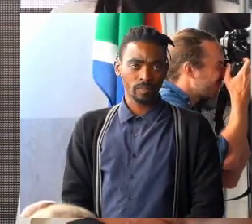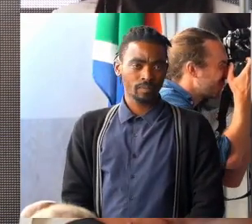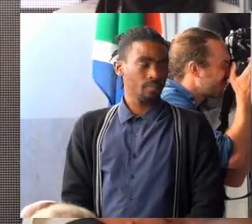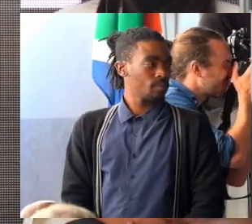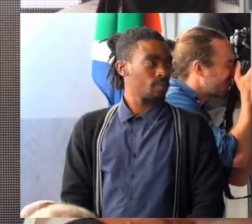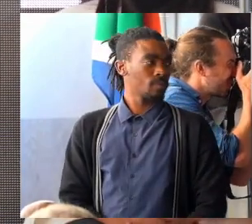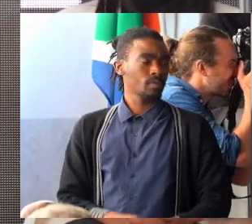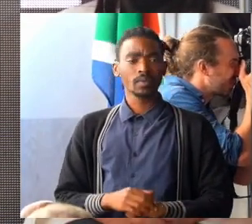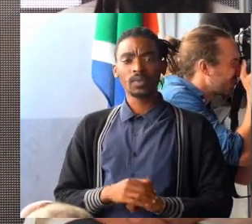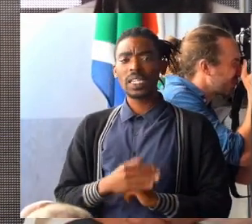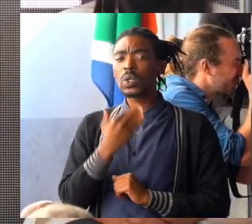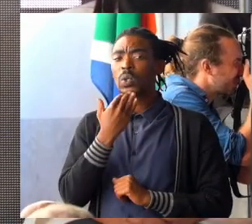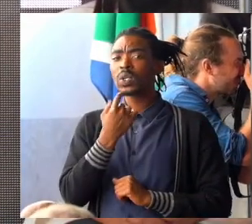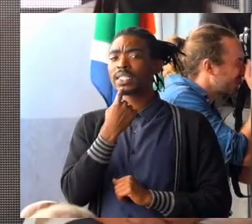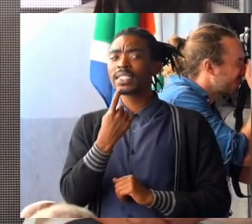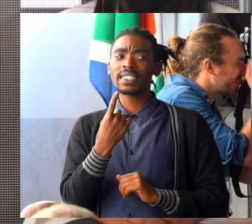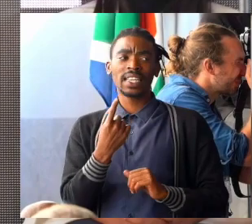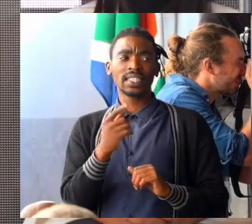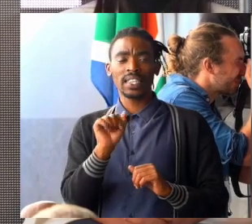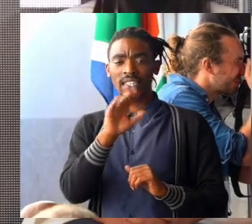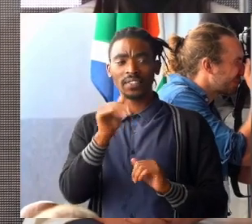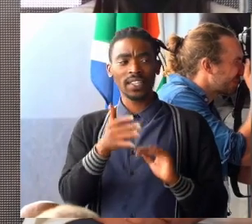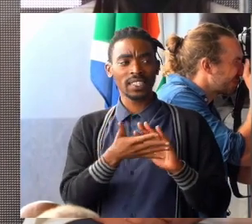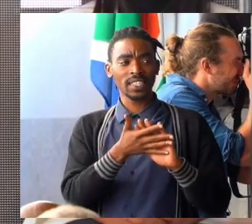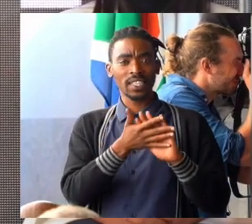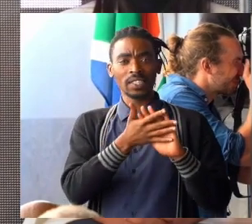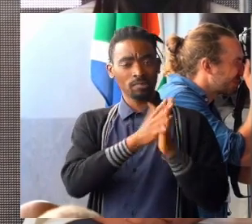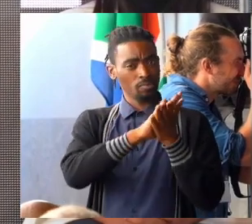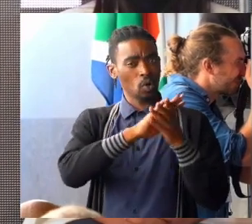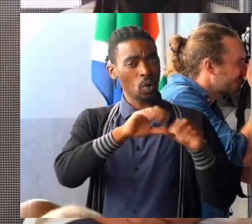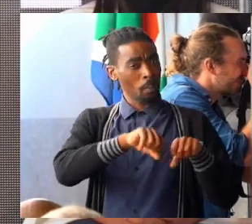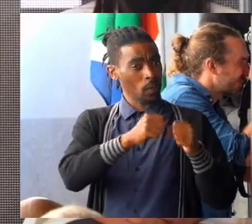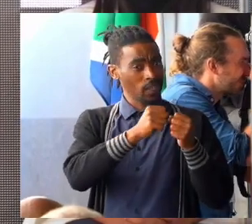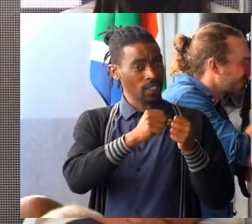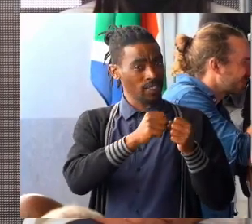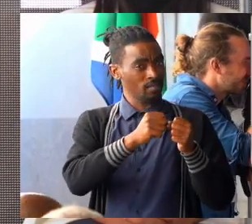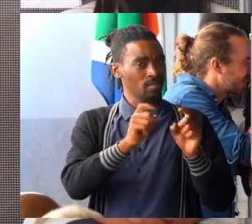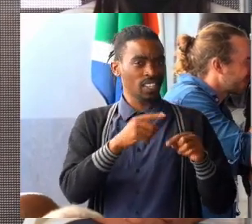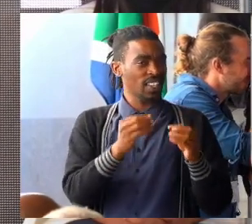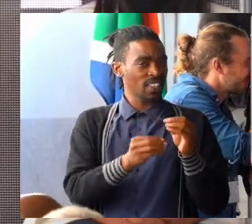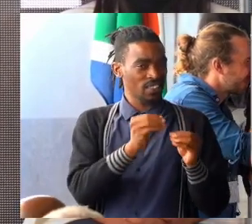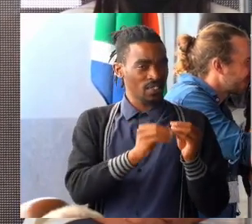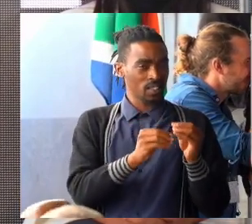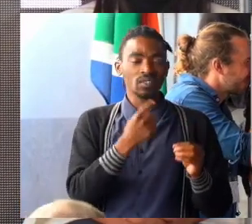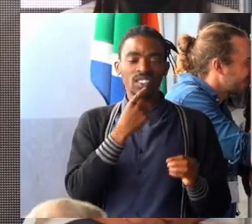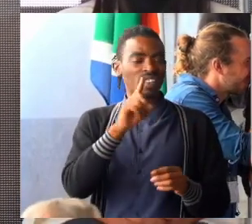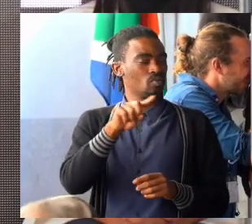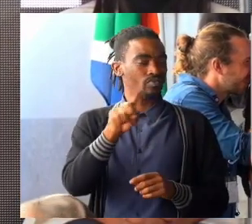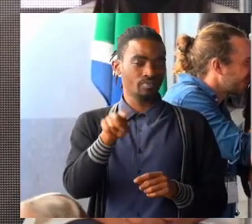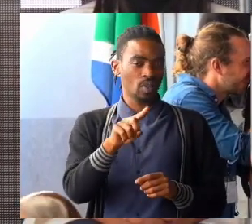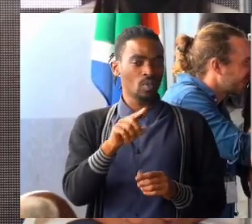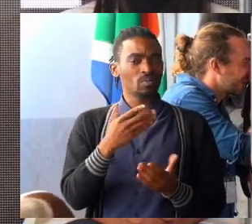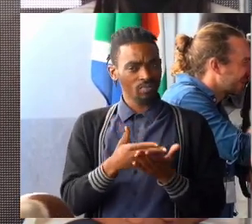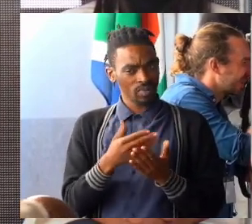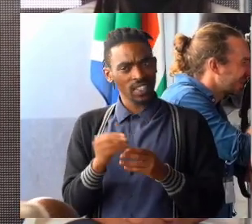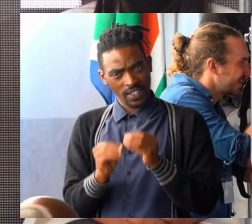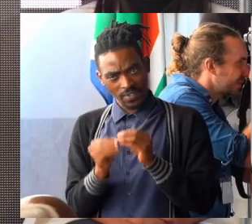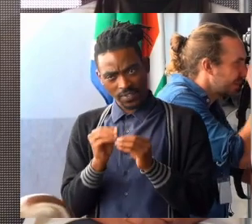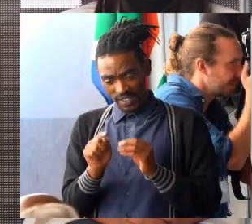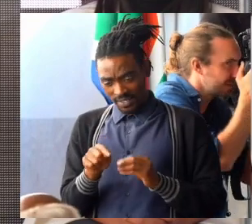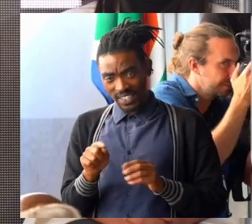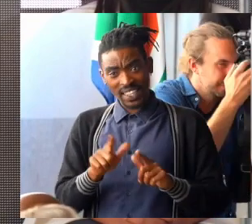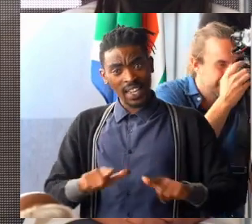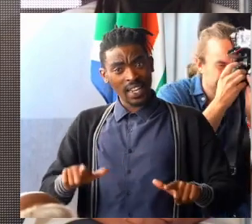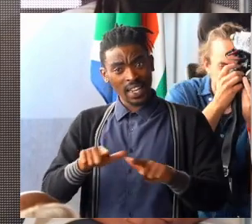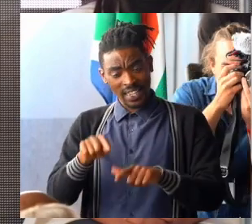Those who say South Africa is broken beyond repair, we say you are wrong. We are all here. This beautiful land belongs to all of